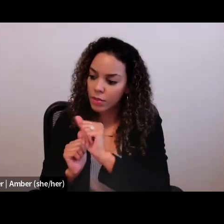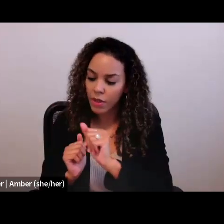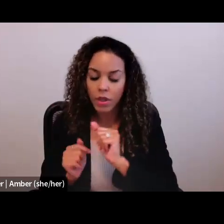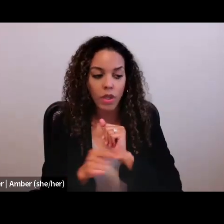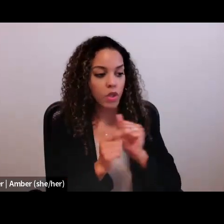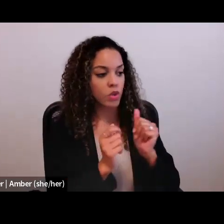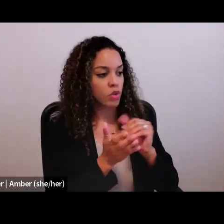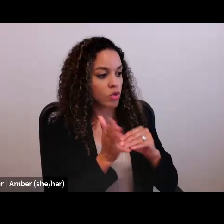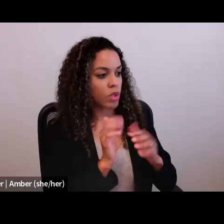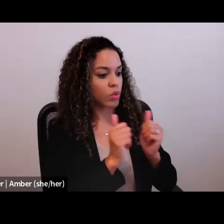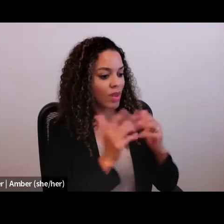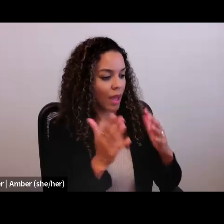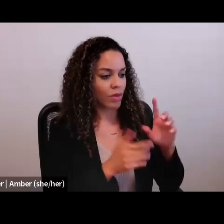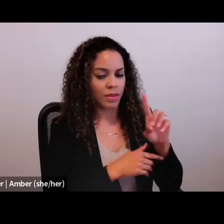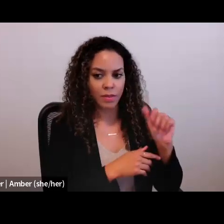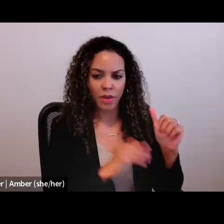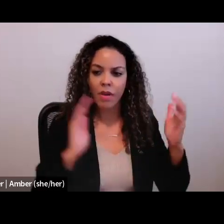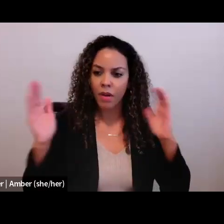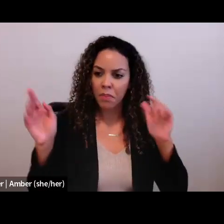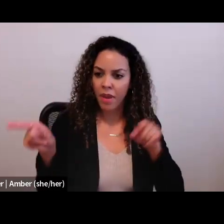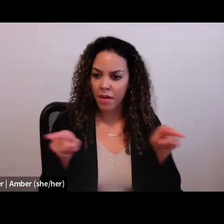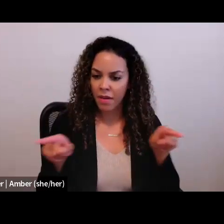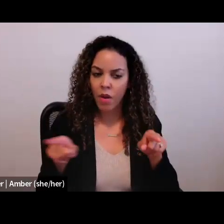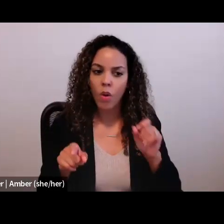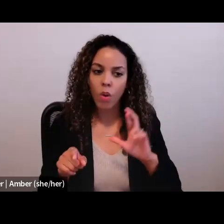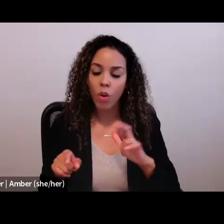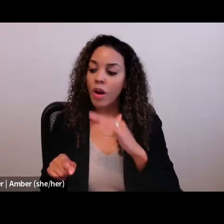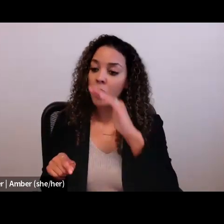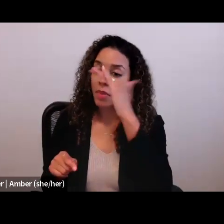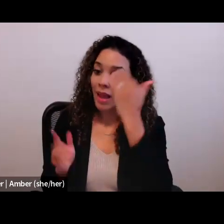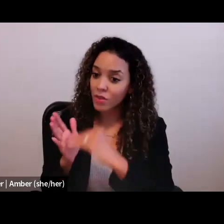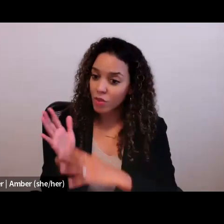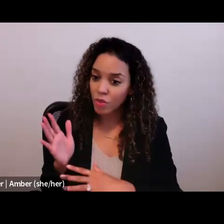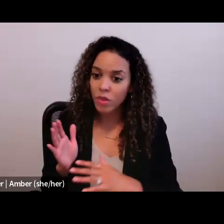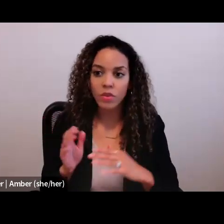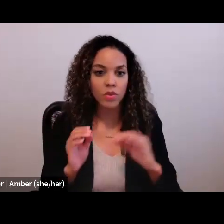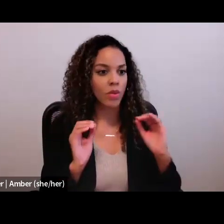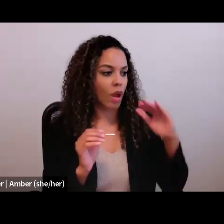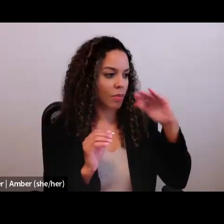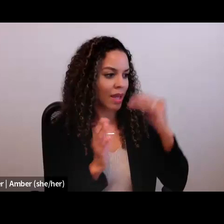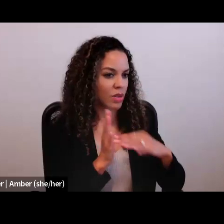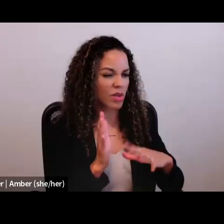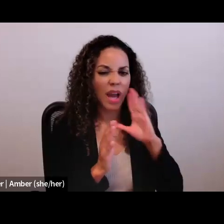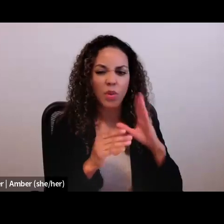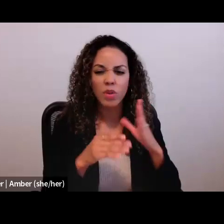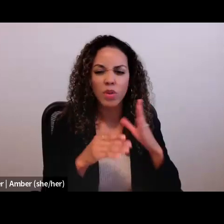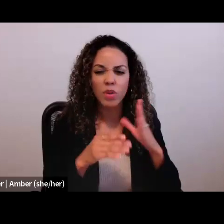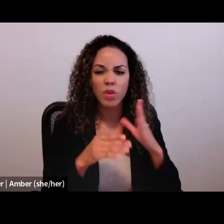disabilities, or comparing the experiences of Black students to non-Black students. I'm going to stop sharing my screen for a second while I talk about